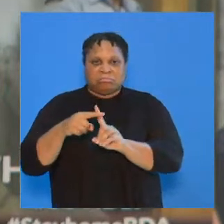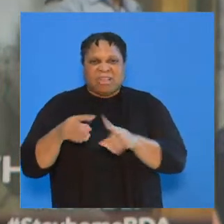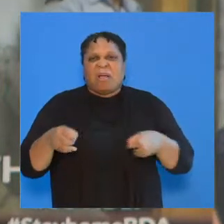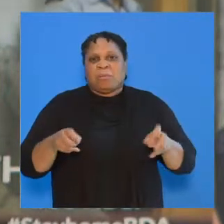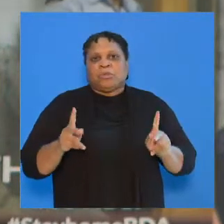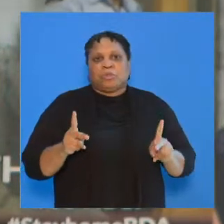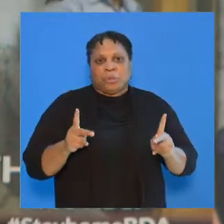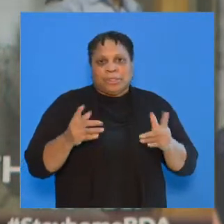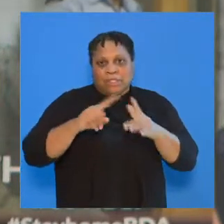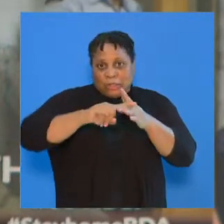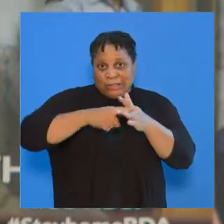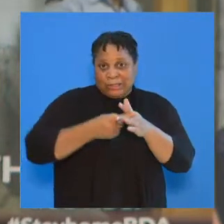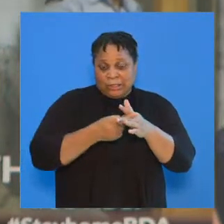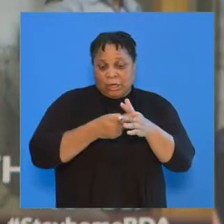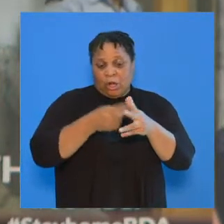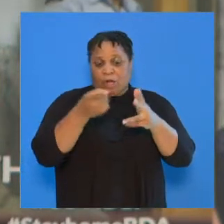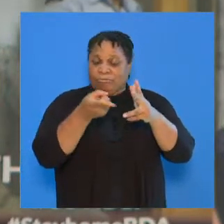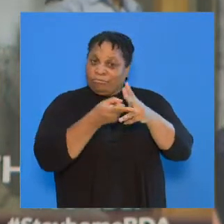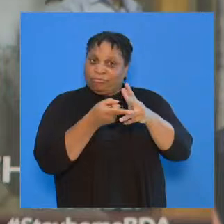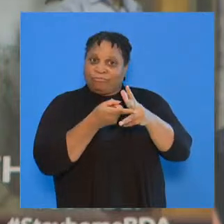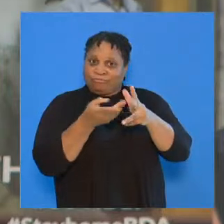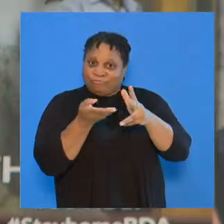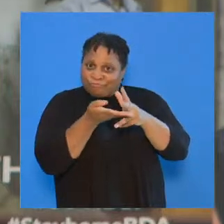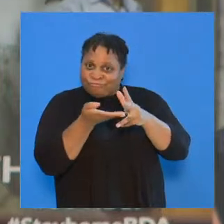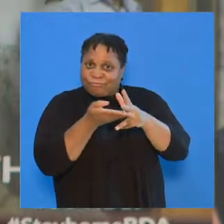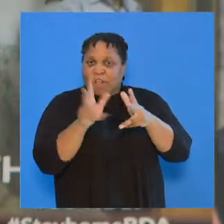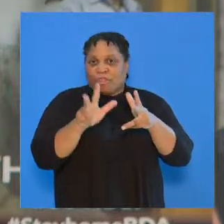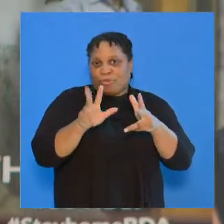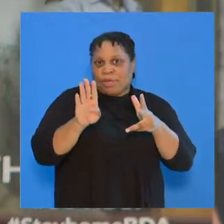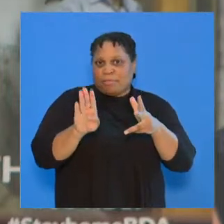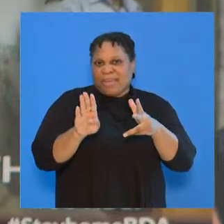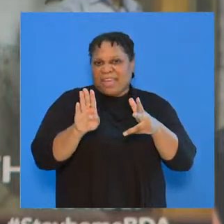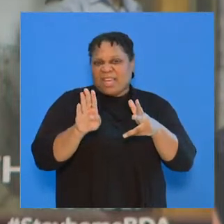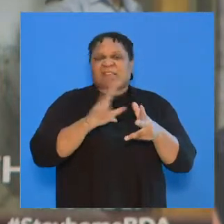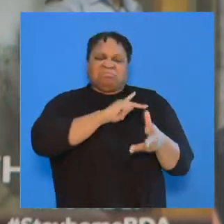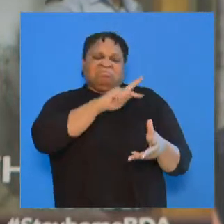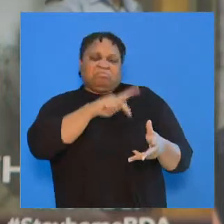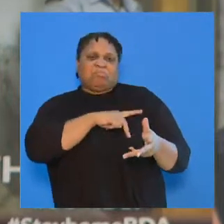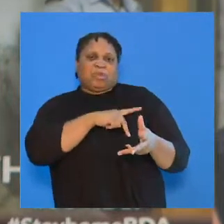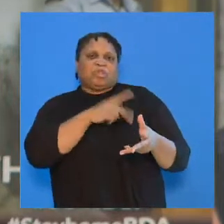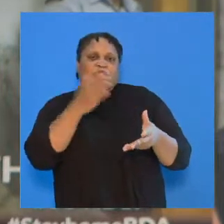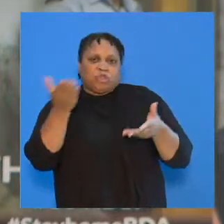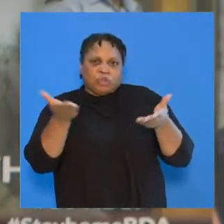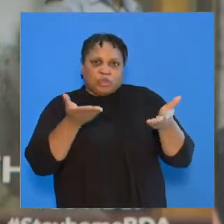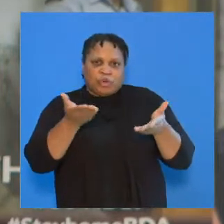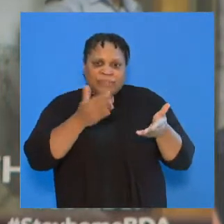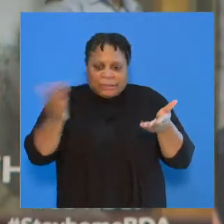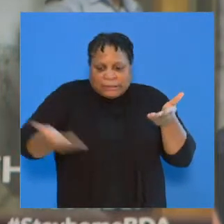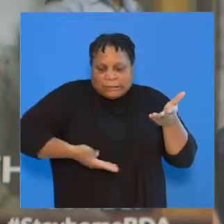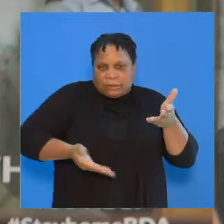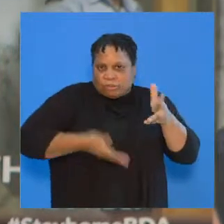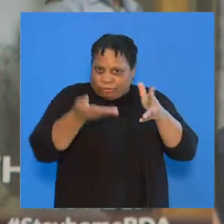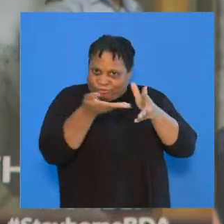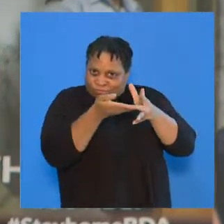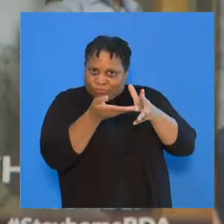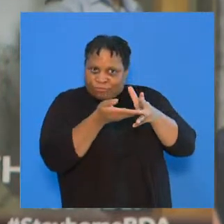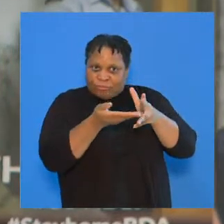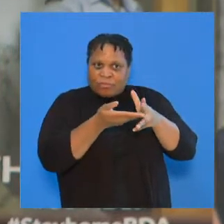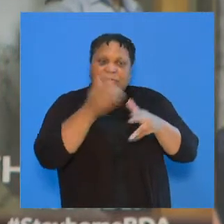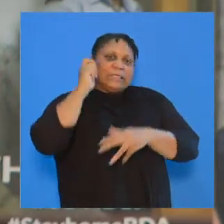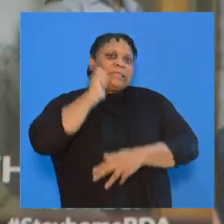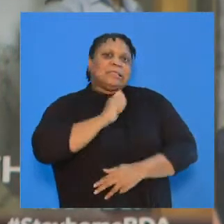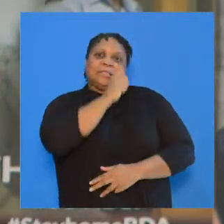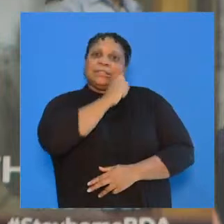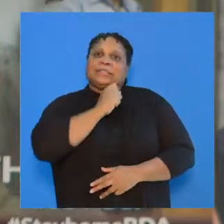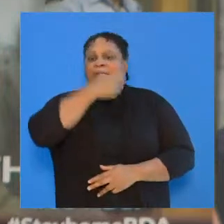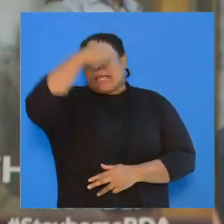to implement a Phase 3B and reintroduce some personal services. Facial grooming of beards and eyebrows, as